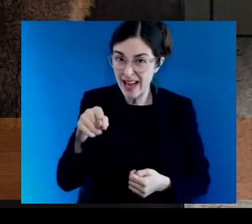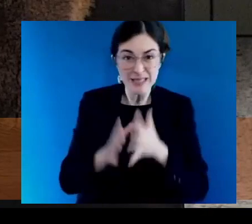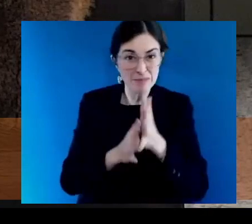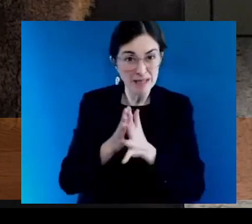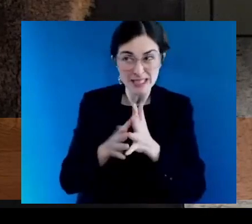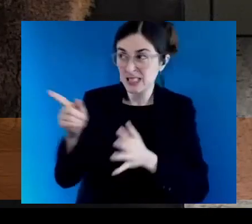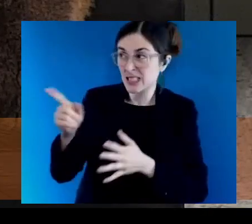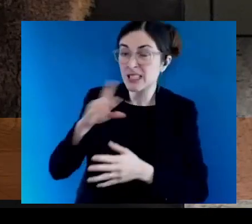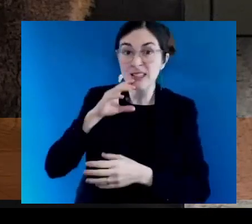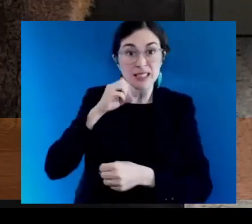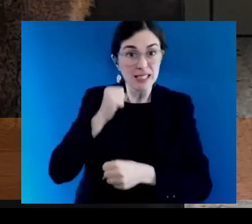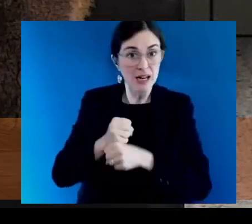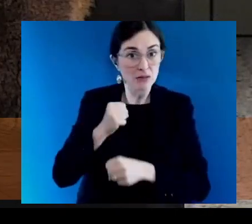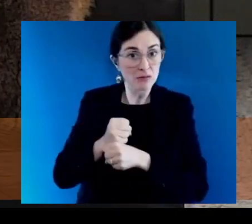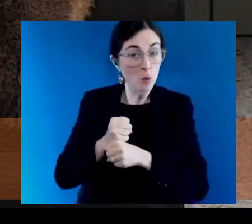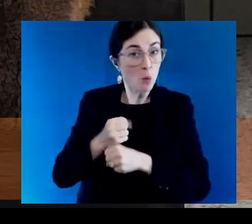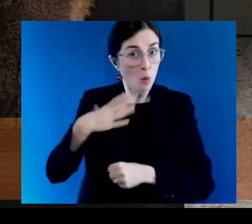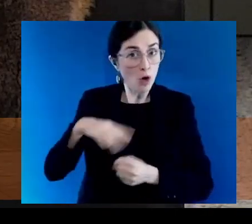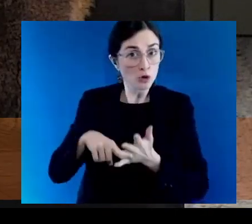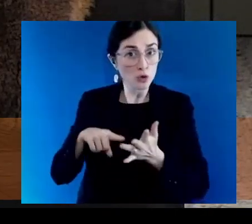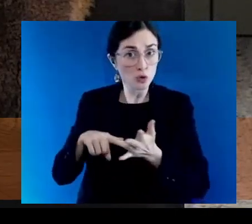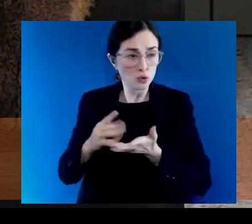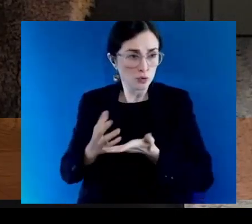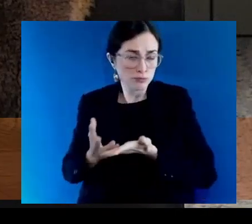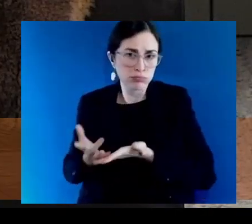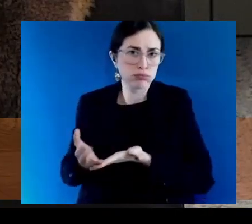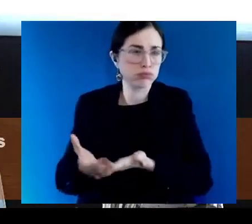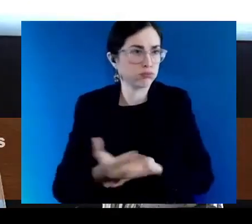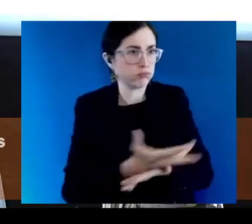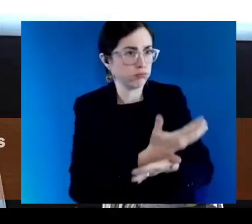secure the economic prosperity of First Nations people from these resources?